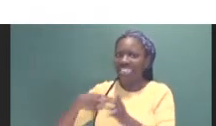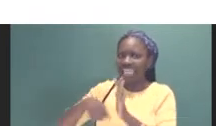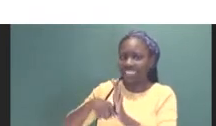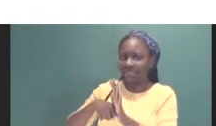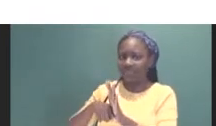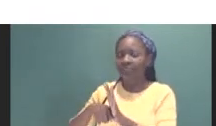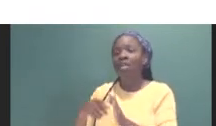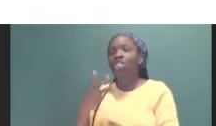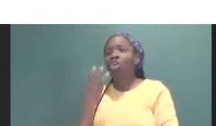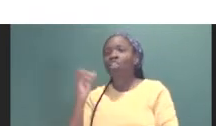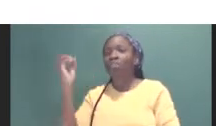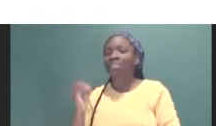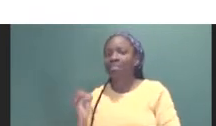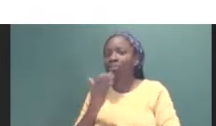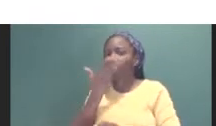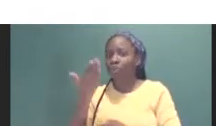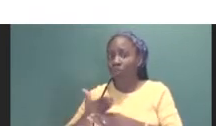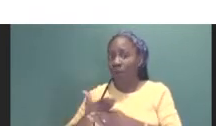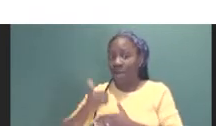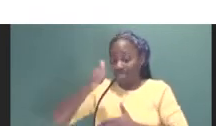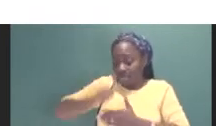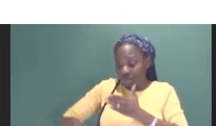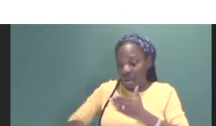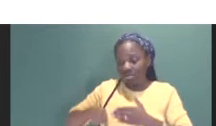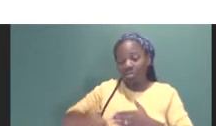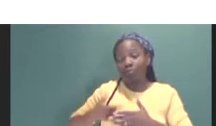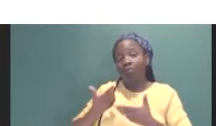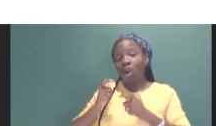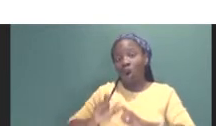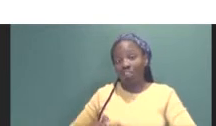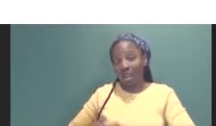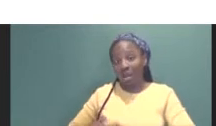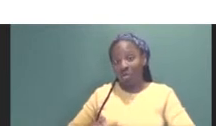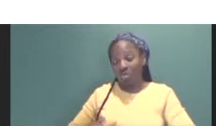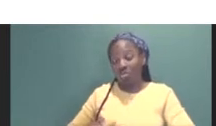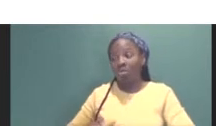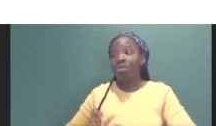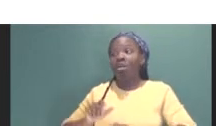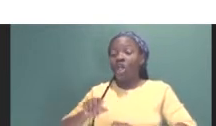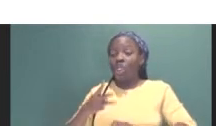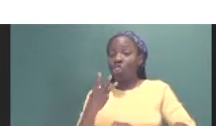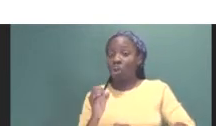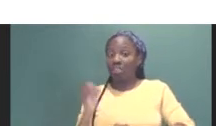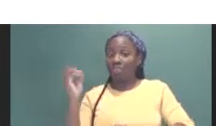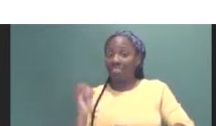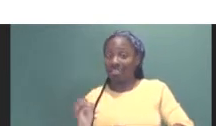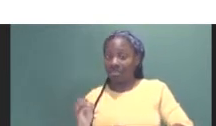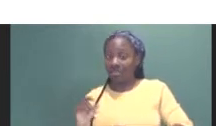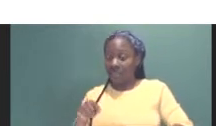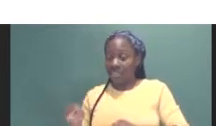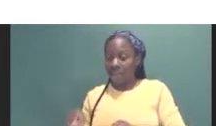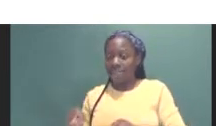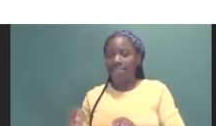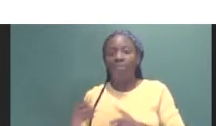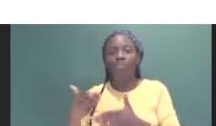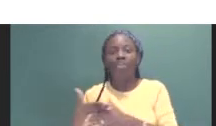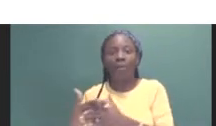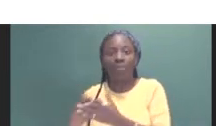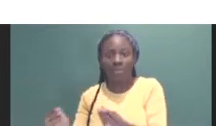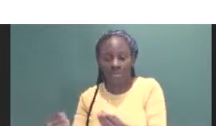of lockdown, and 13% of those lost their jobs. 11% of